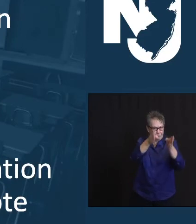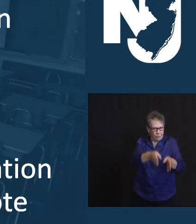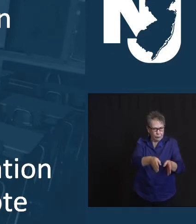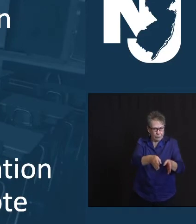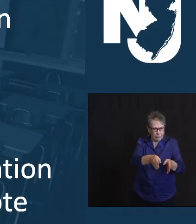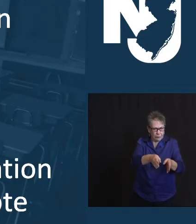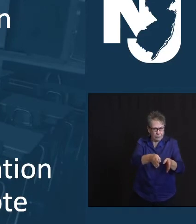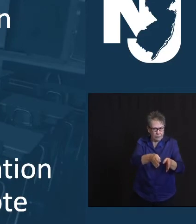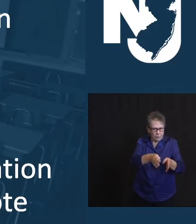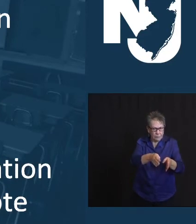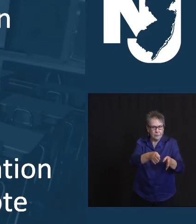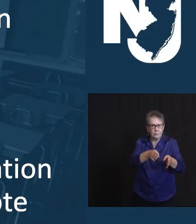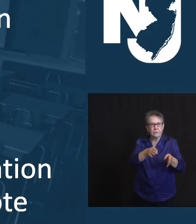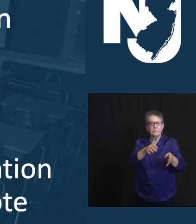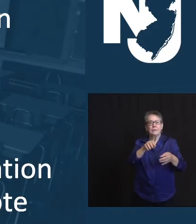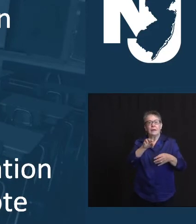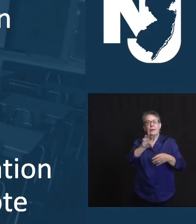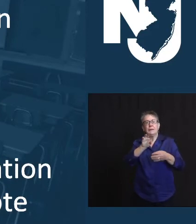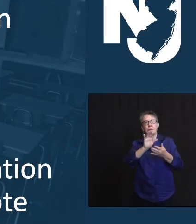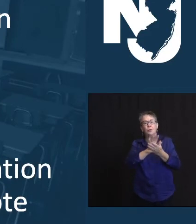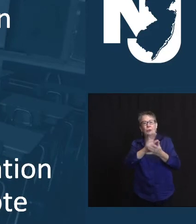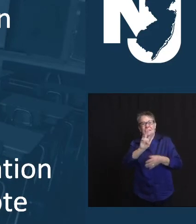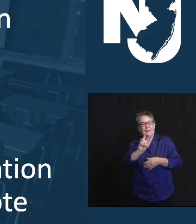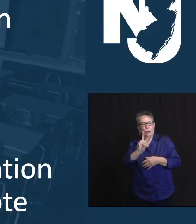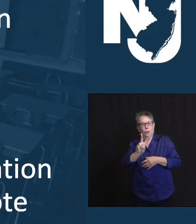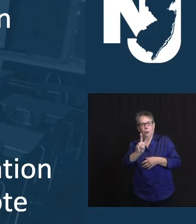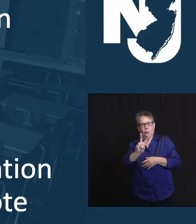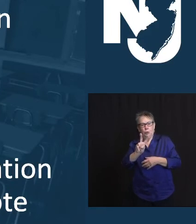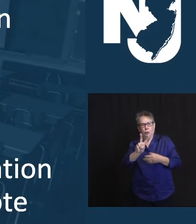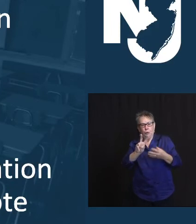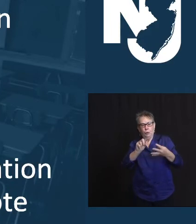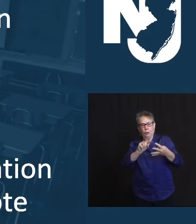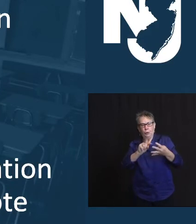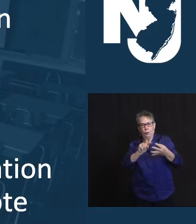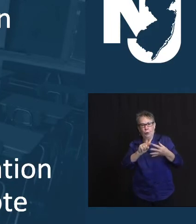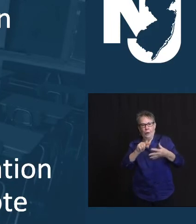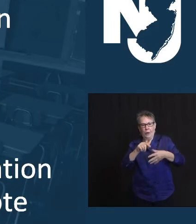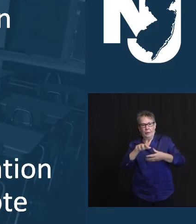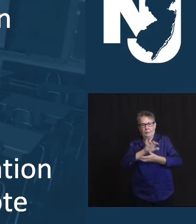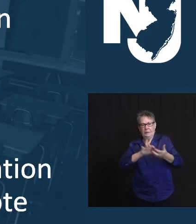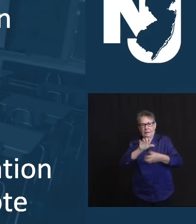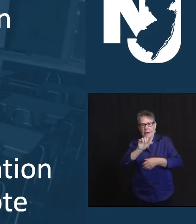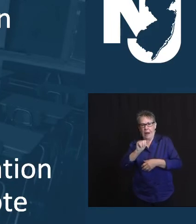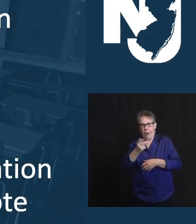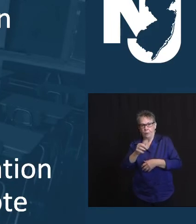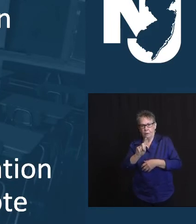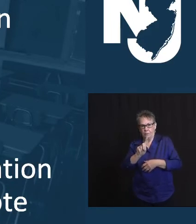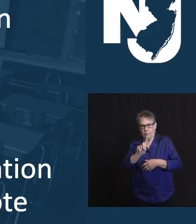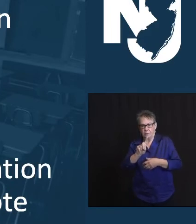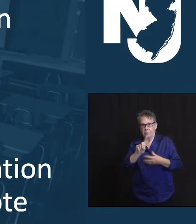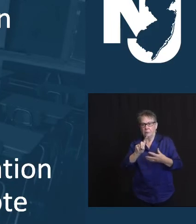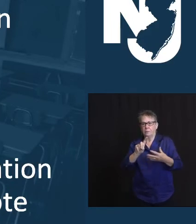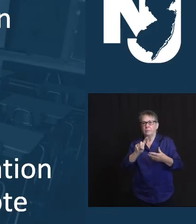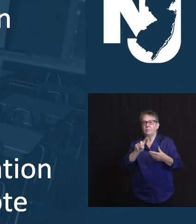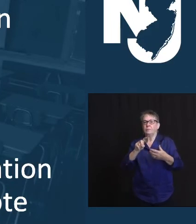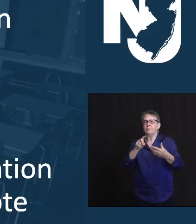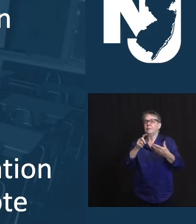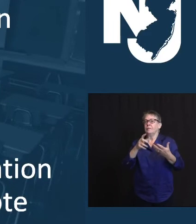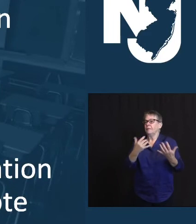Another 339 districts, as you can see, are choosing to start the 2021 second half of the school year